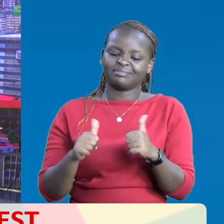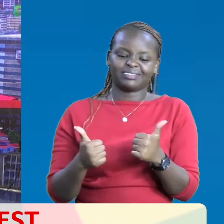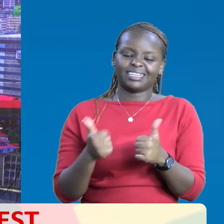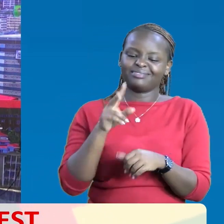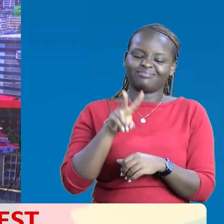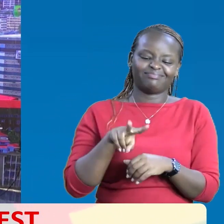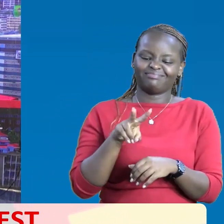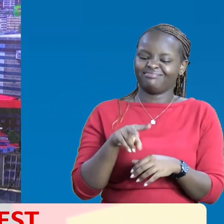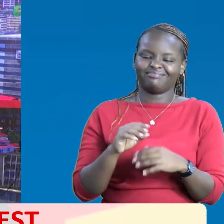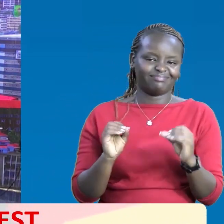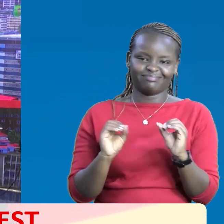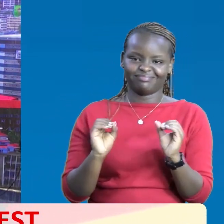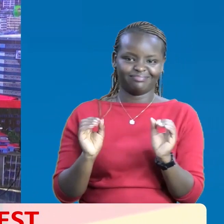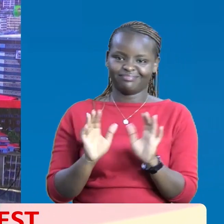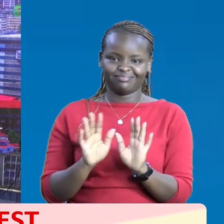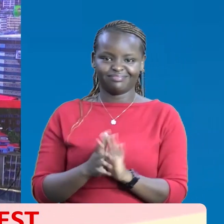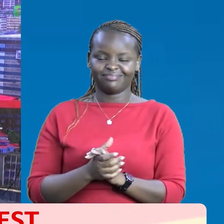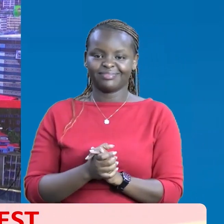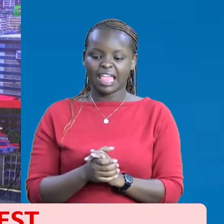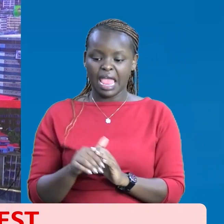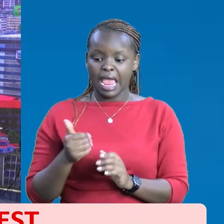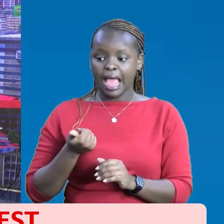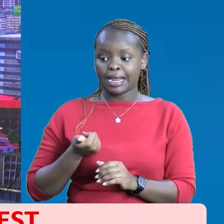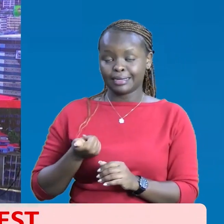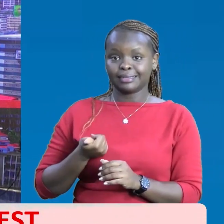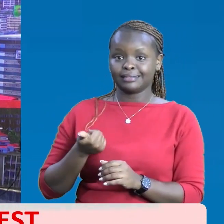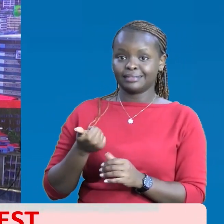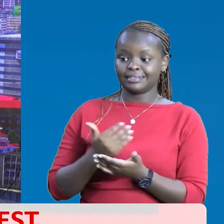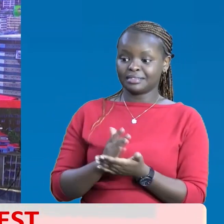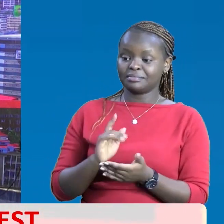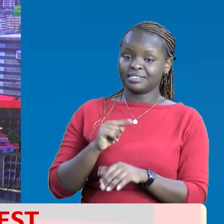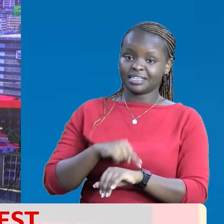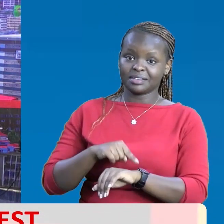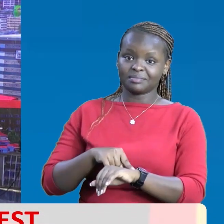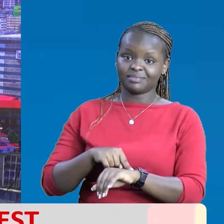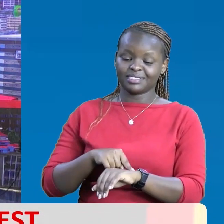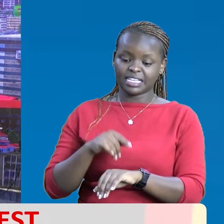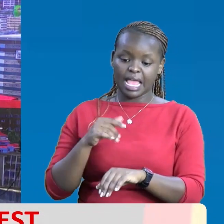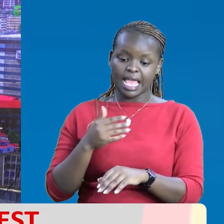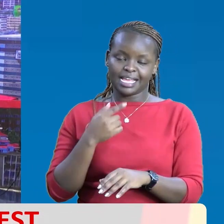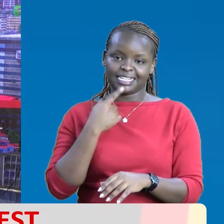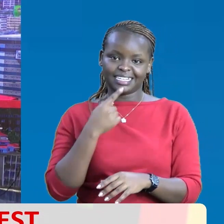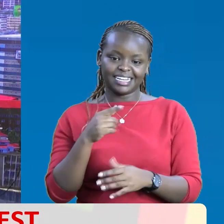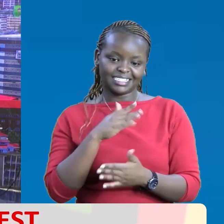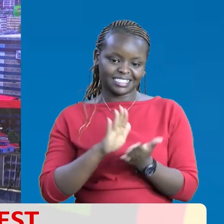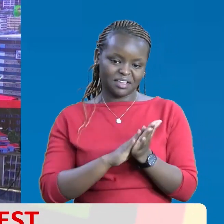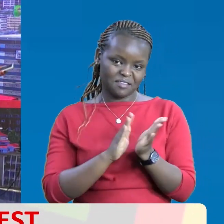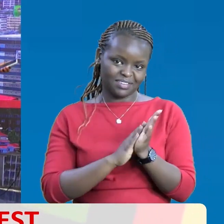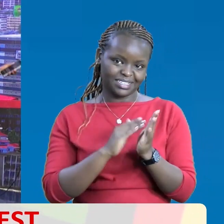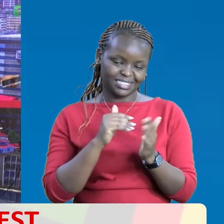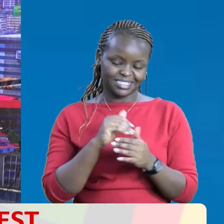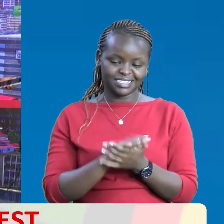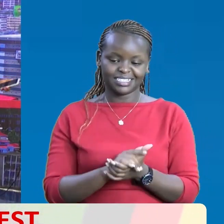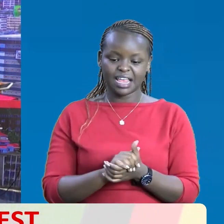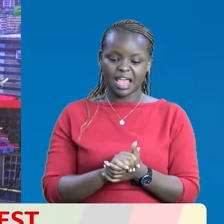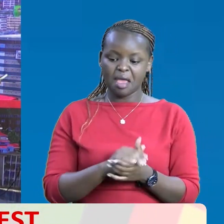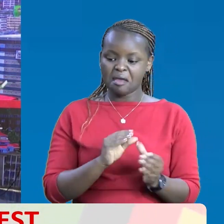poa. Huko alafu unajua kutufanya garden sometime mimi nimesikia to the streets. Garden mtu ambaye hapo comment section. Mtu ametoka